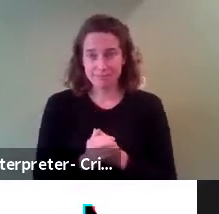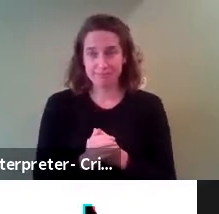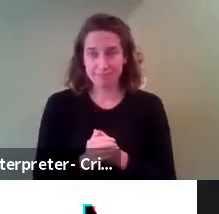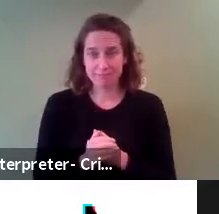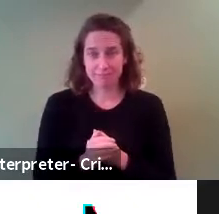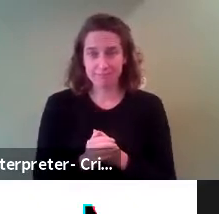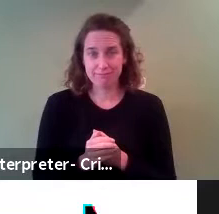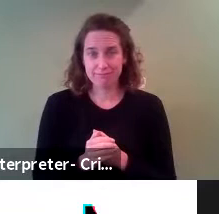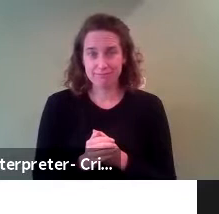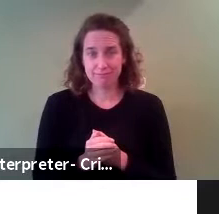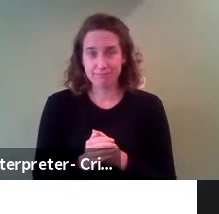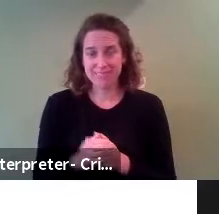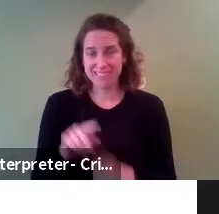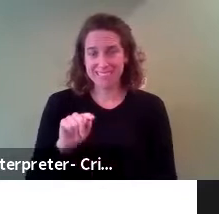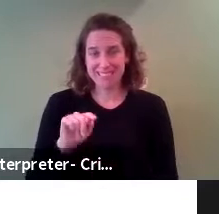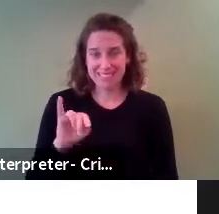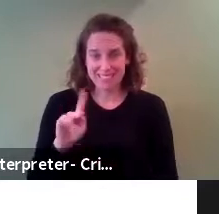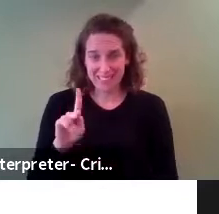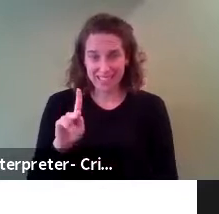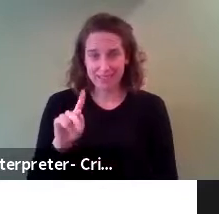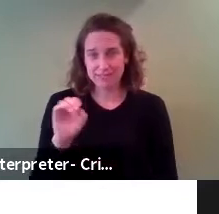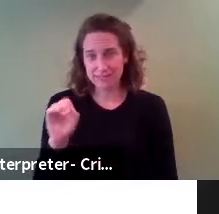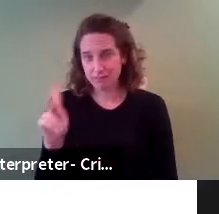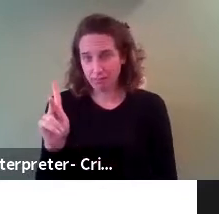app, that is TikTok. TikTok